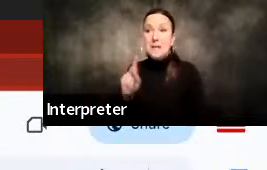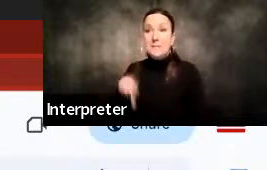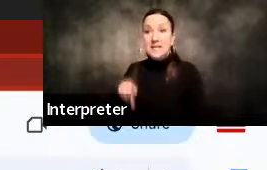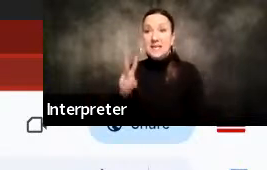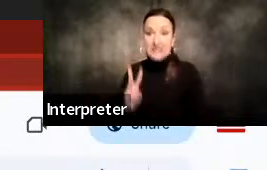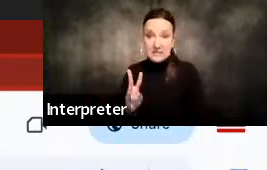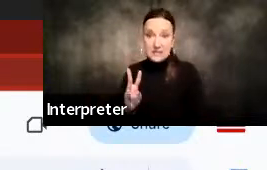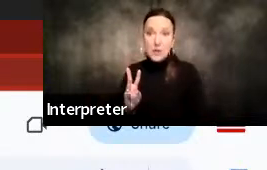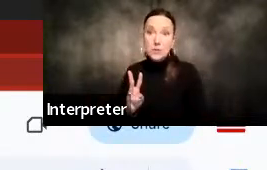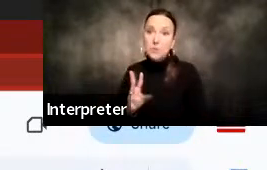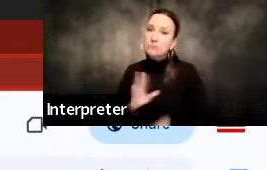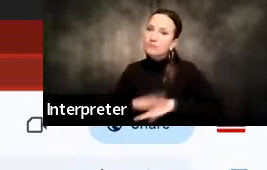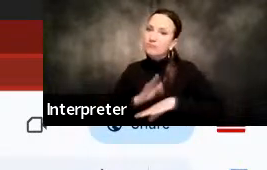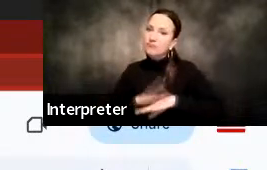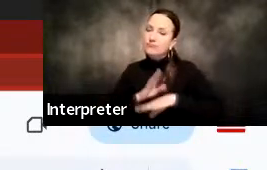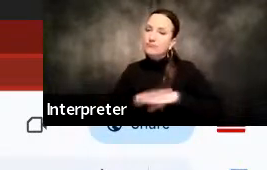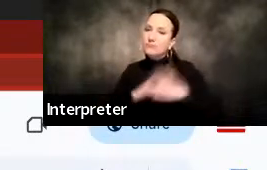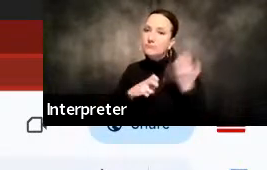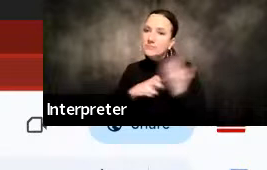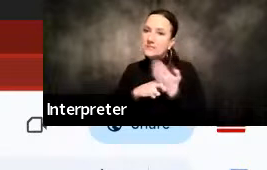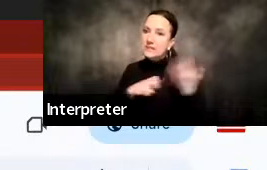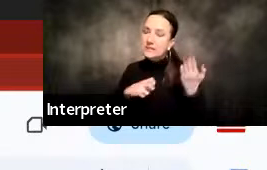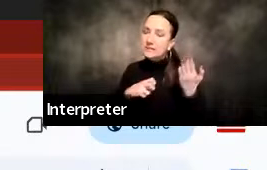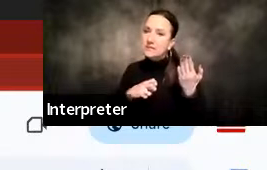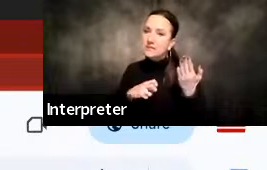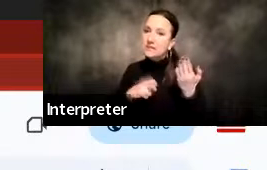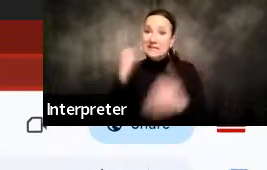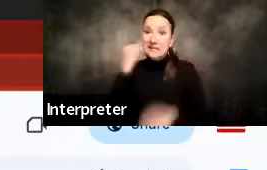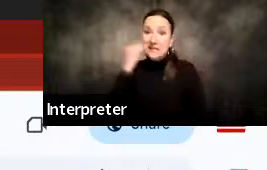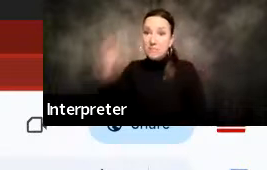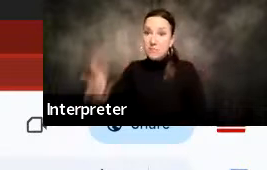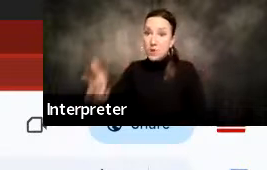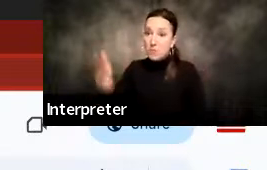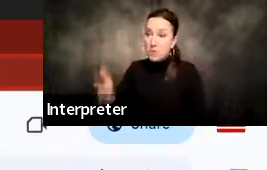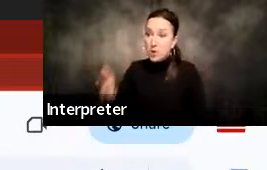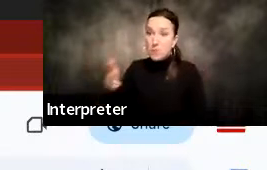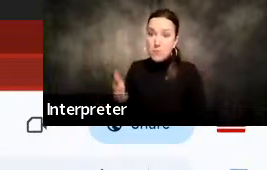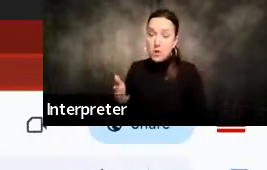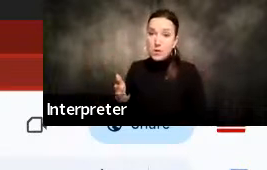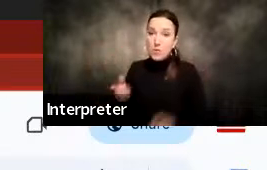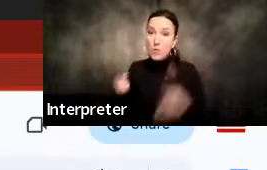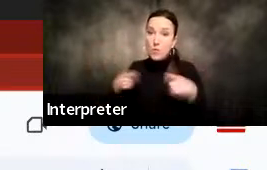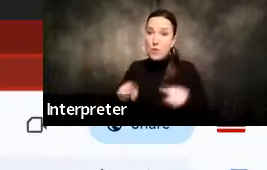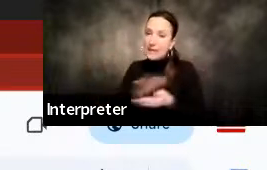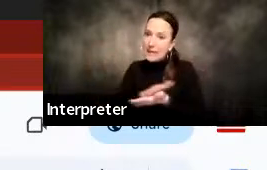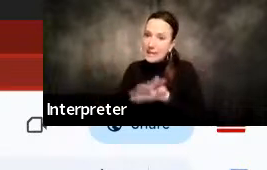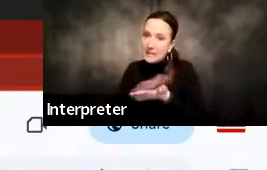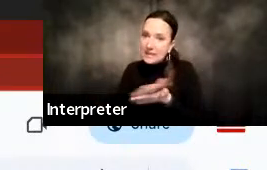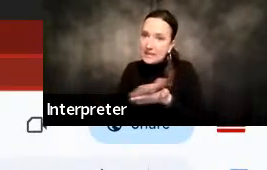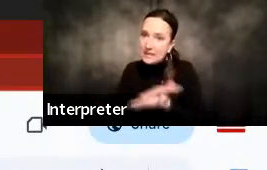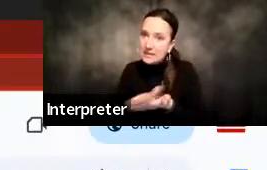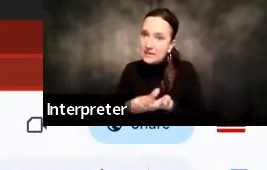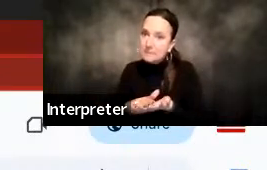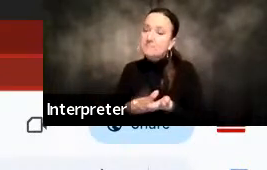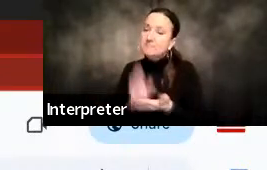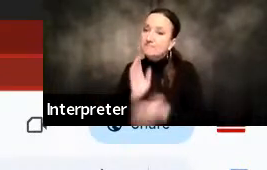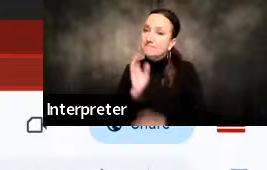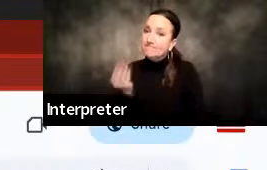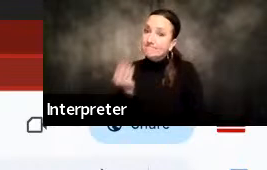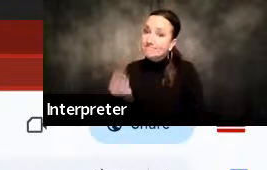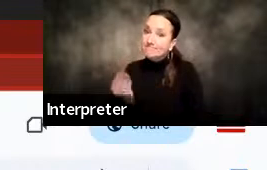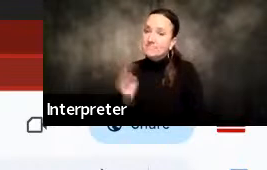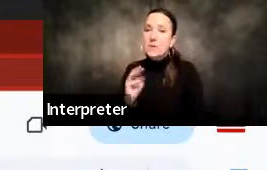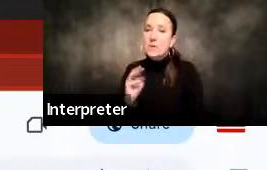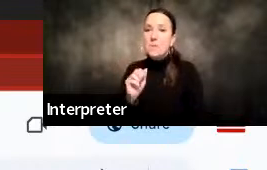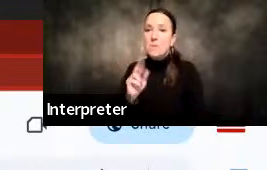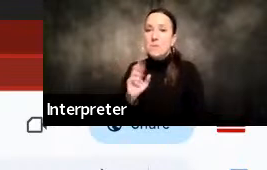issuing warnings for parked vehicles. As far as the sweeping periods, March 10th